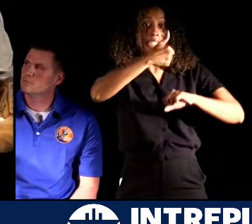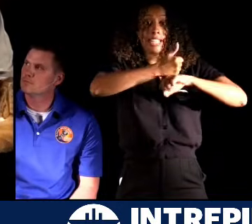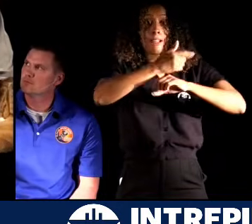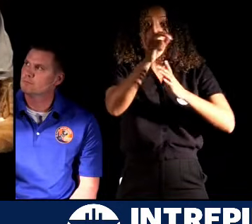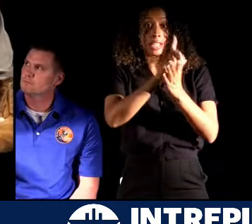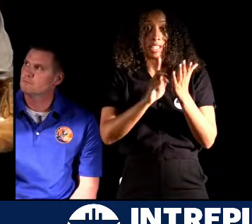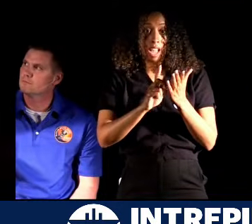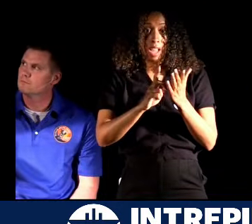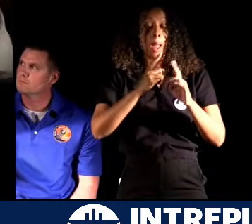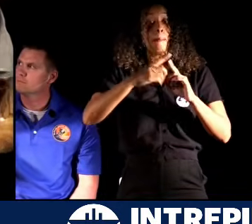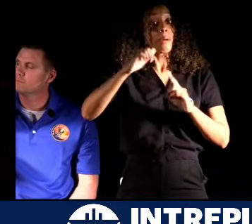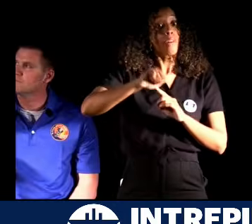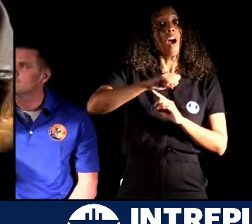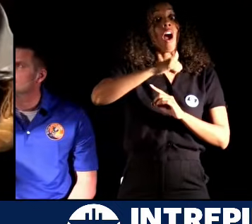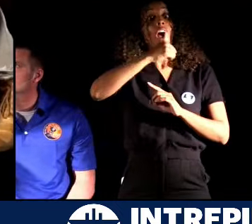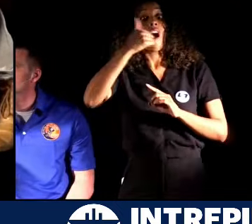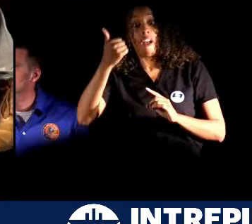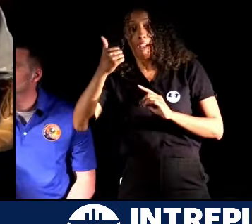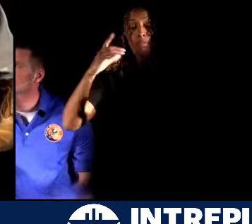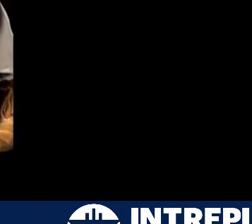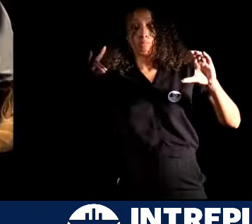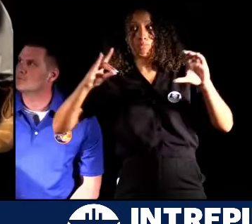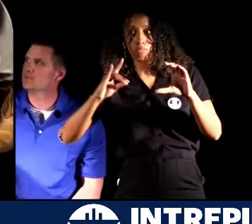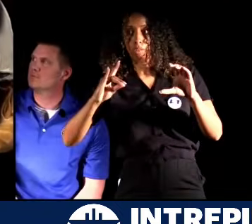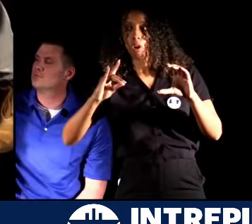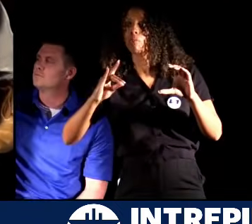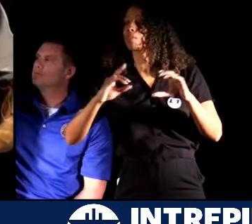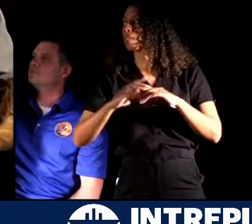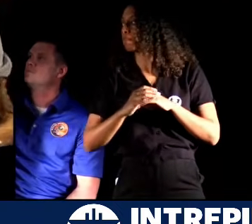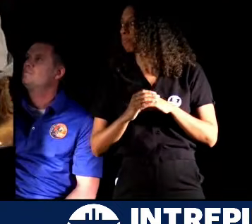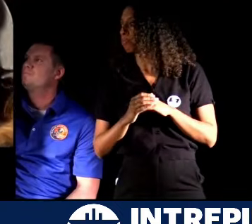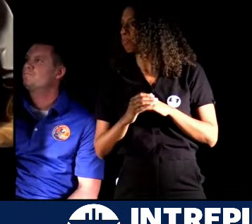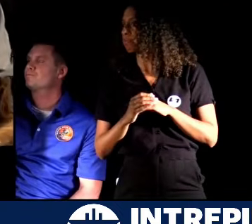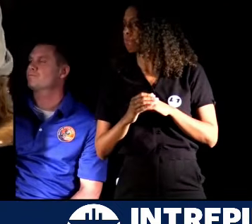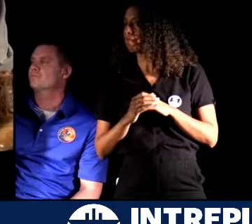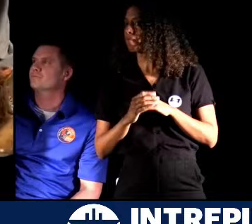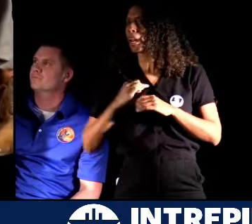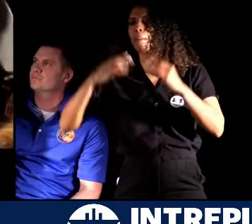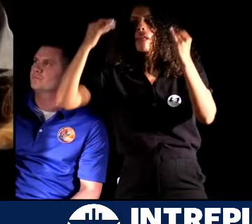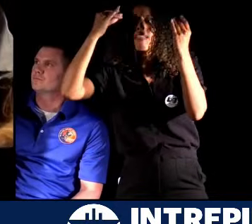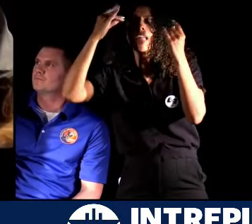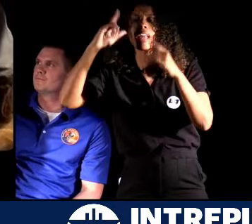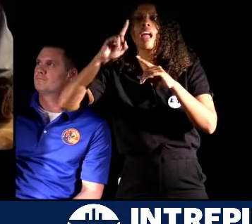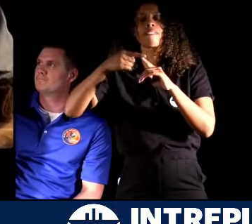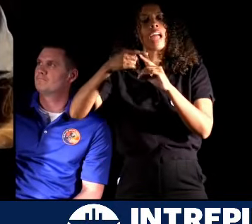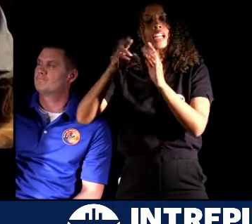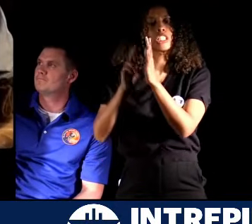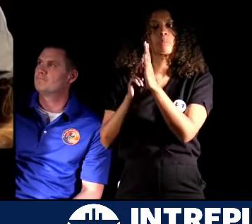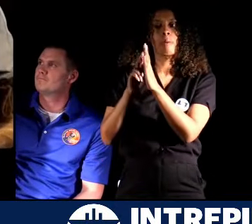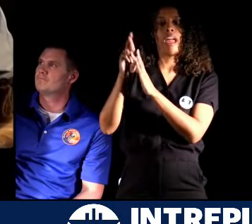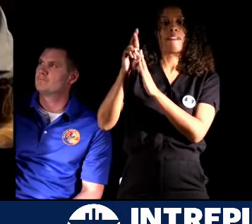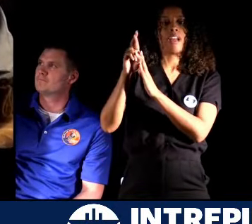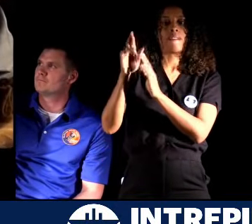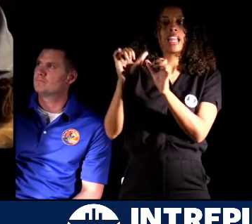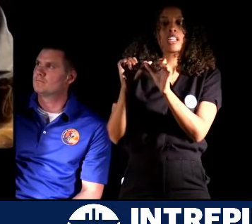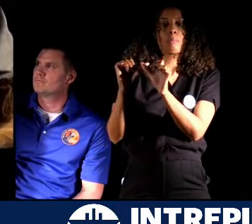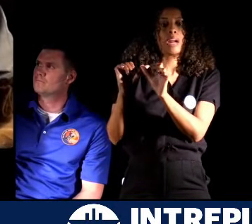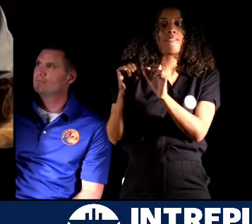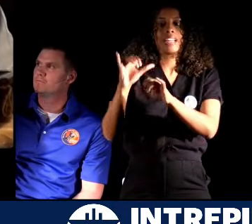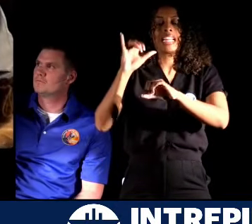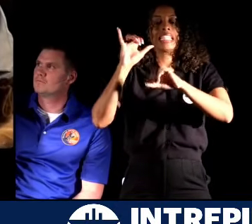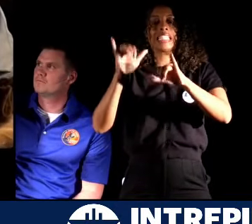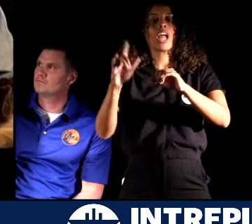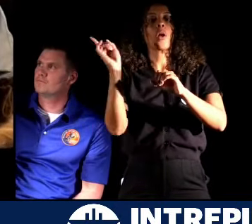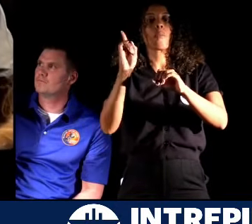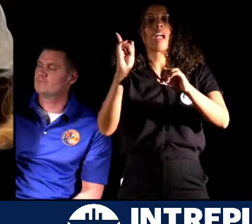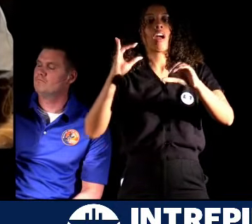other missions, there are thoughts to put a spacecraft that is permanently stationed on the backside of the